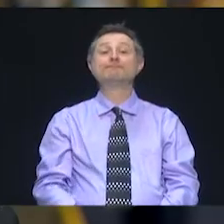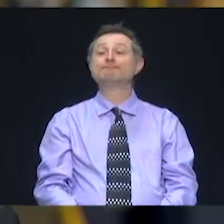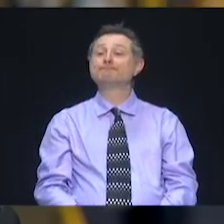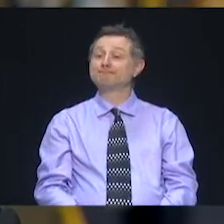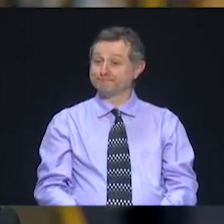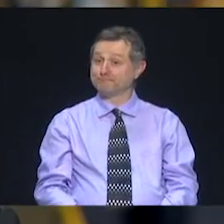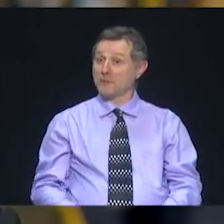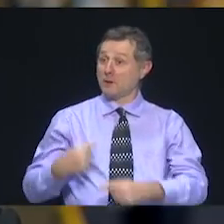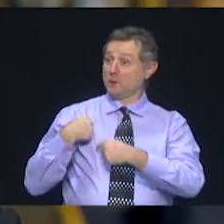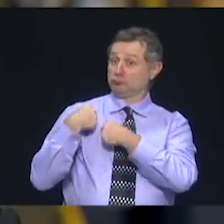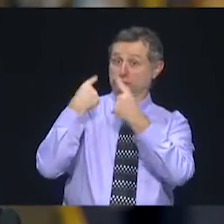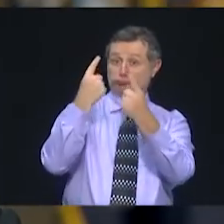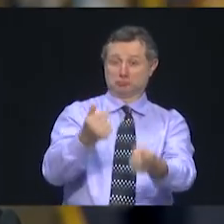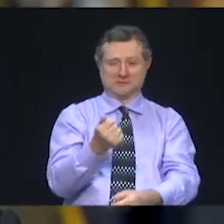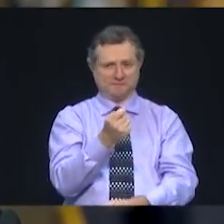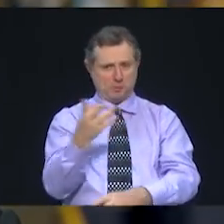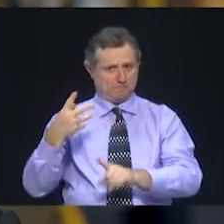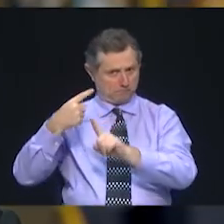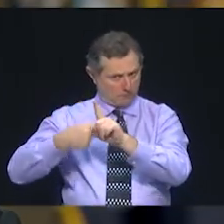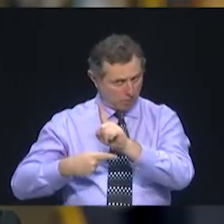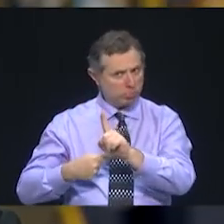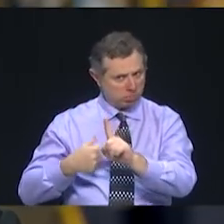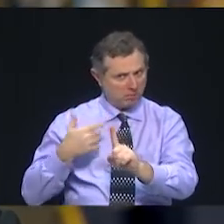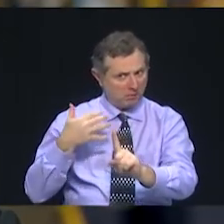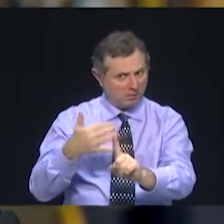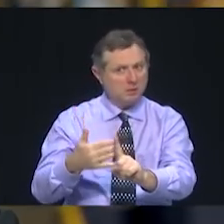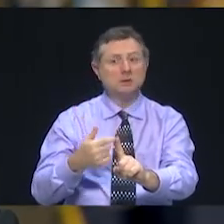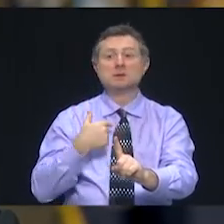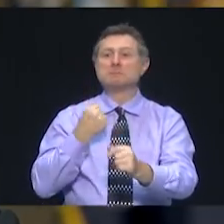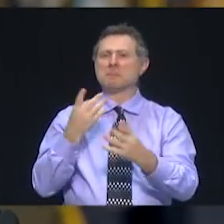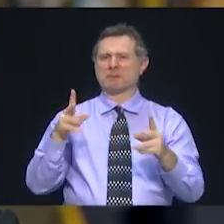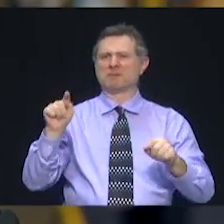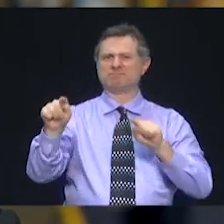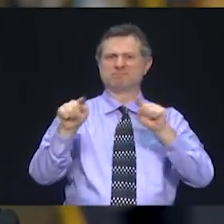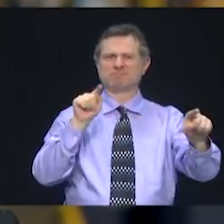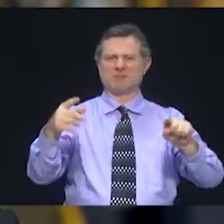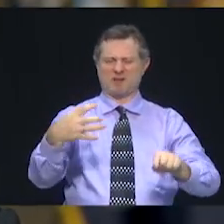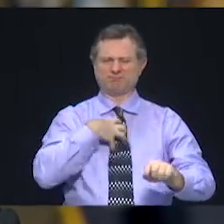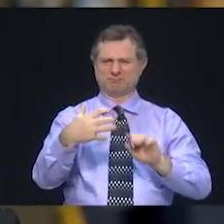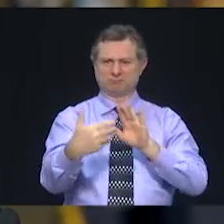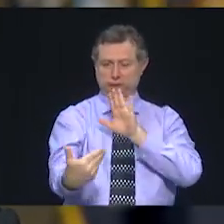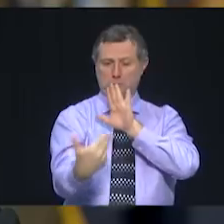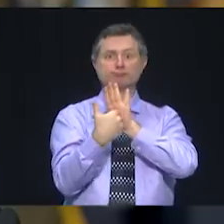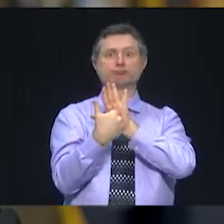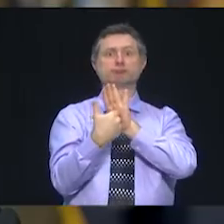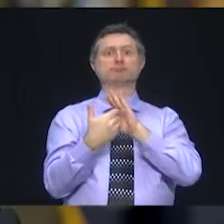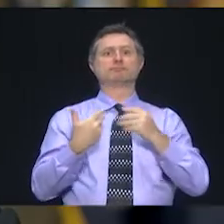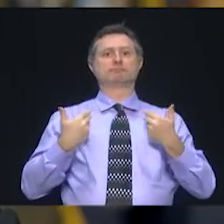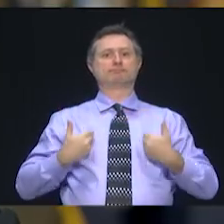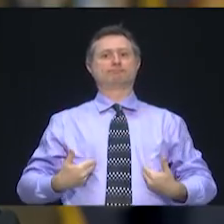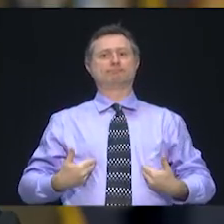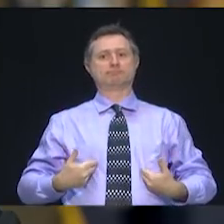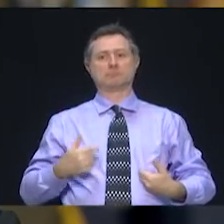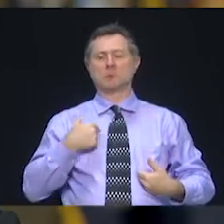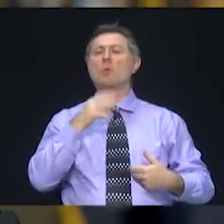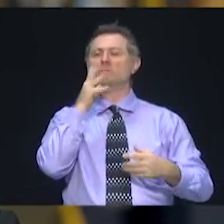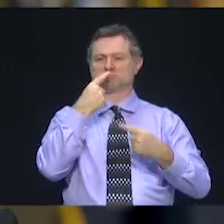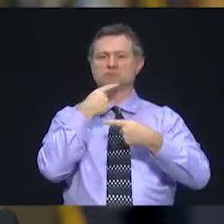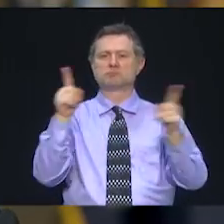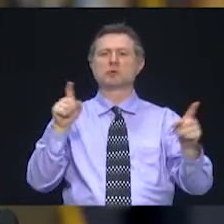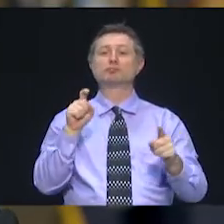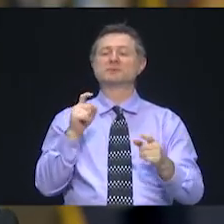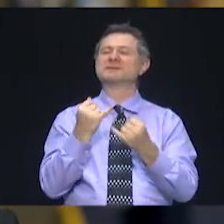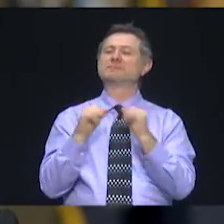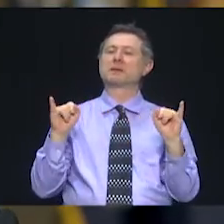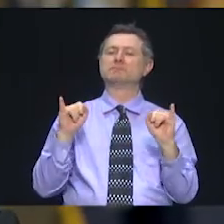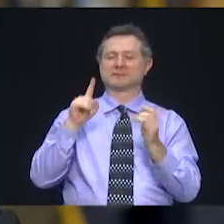The past several months, you have heard a number of complaints brought against me. I called for an independent review, and I